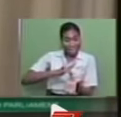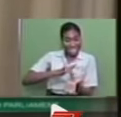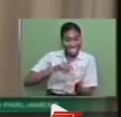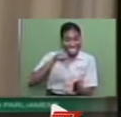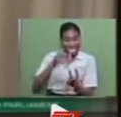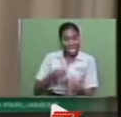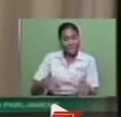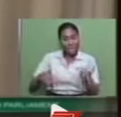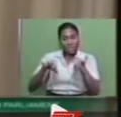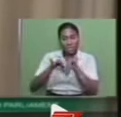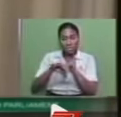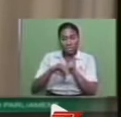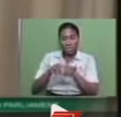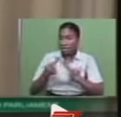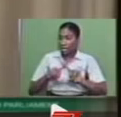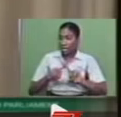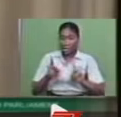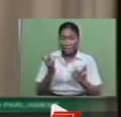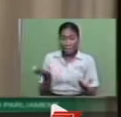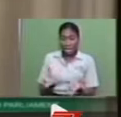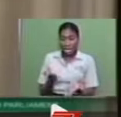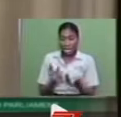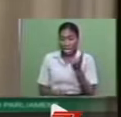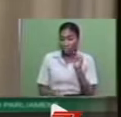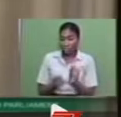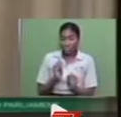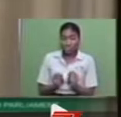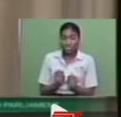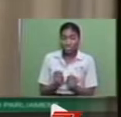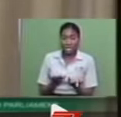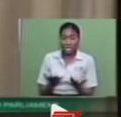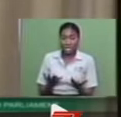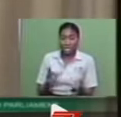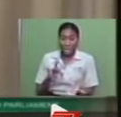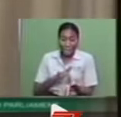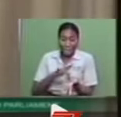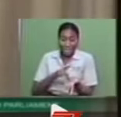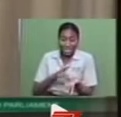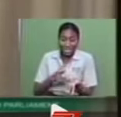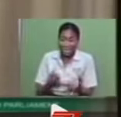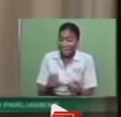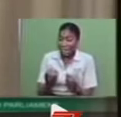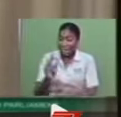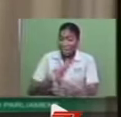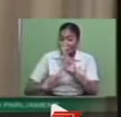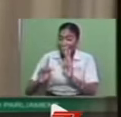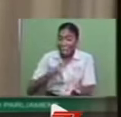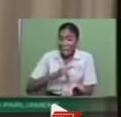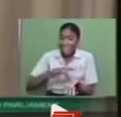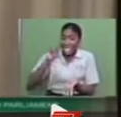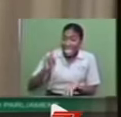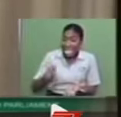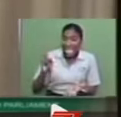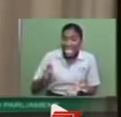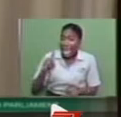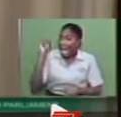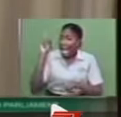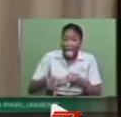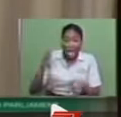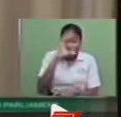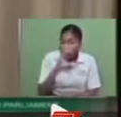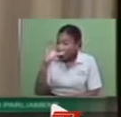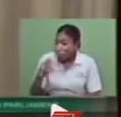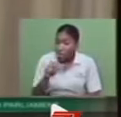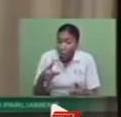has happened with the CDAP. You talk about expanding CDAP. People cannot get medicines out there. So who are we fooling? People don't need cars, we